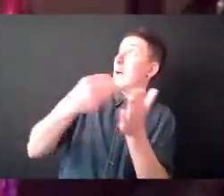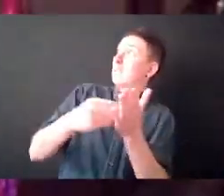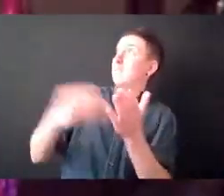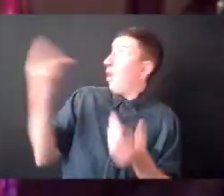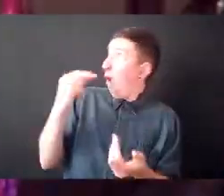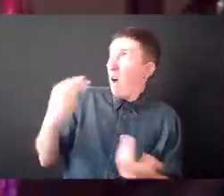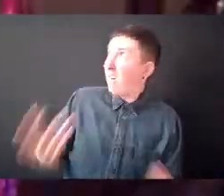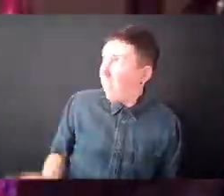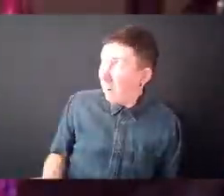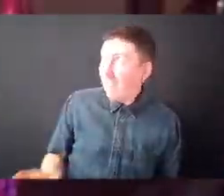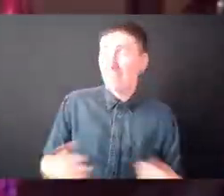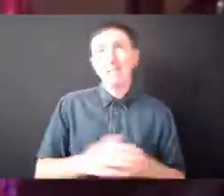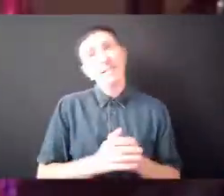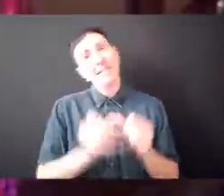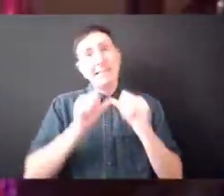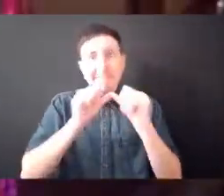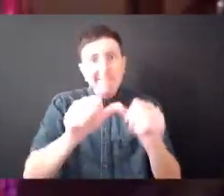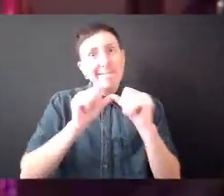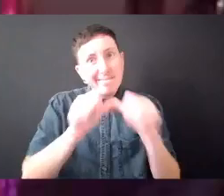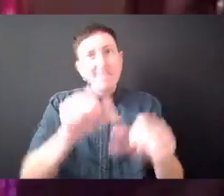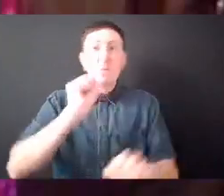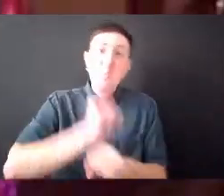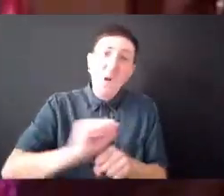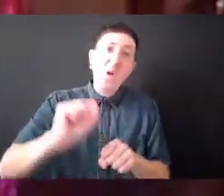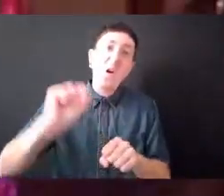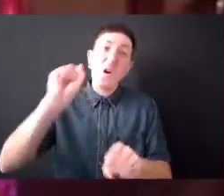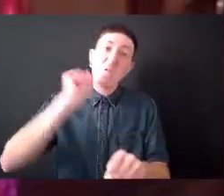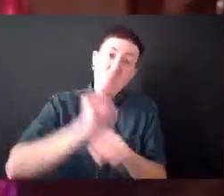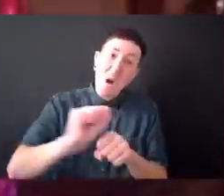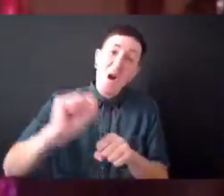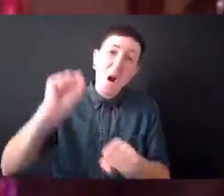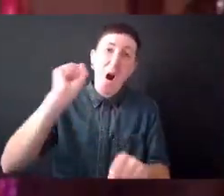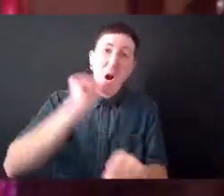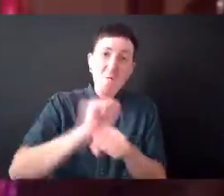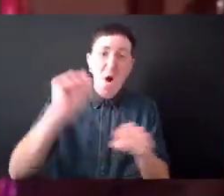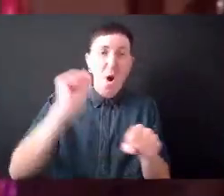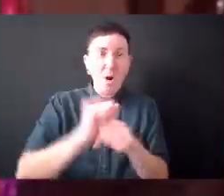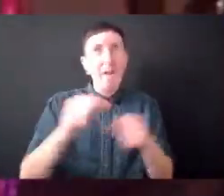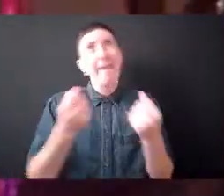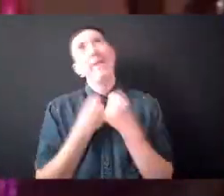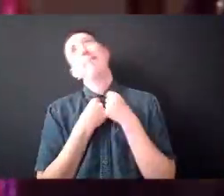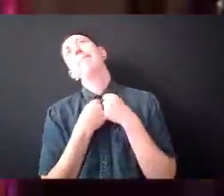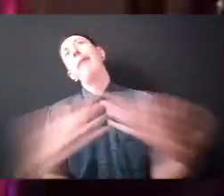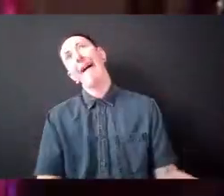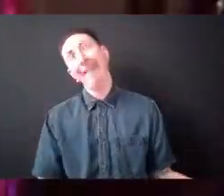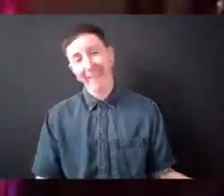ahead, but the boss won't seem to let me. I swear sometimes that